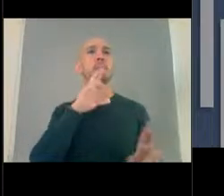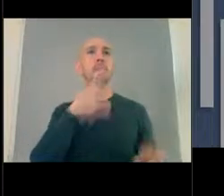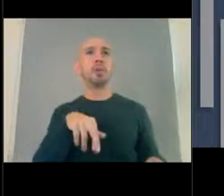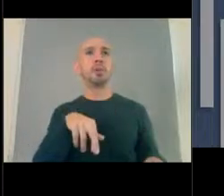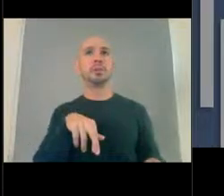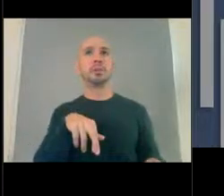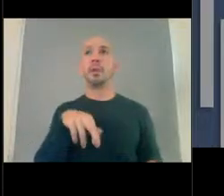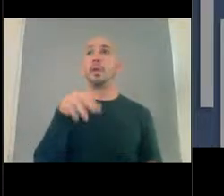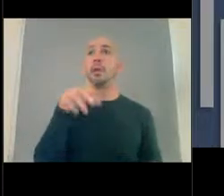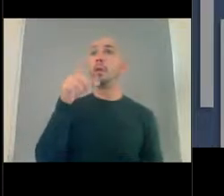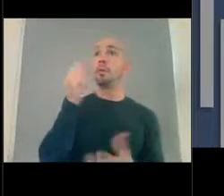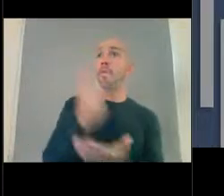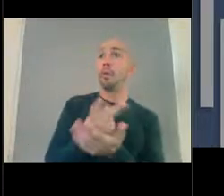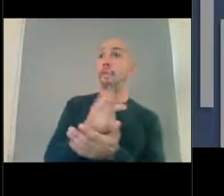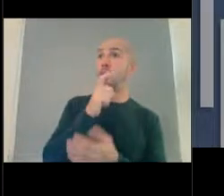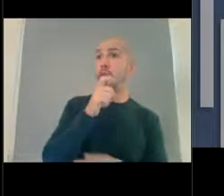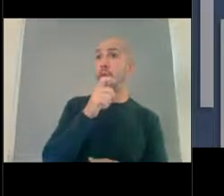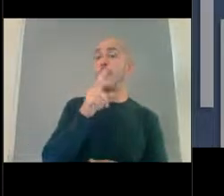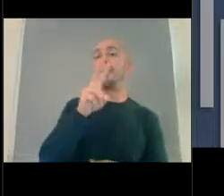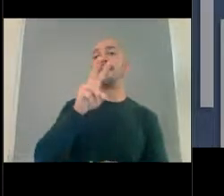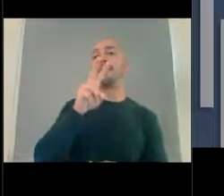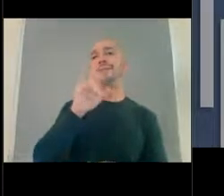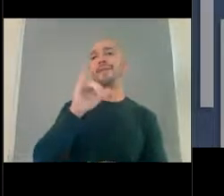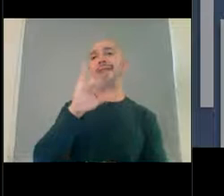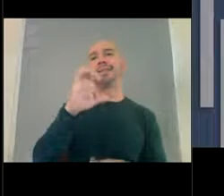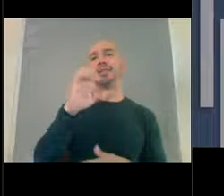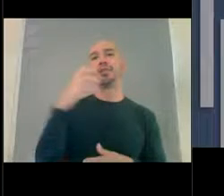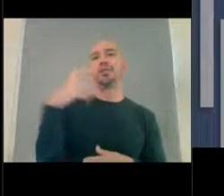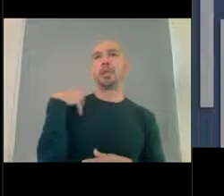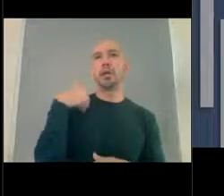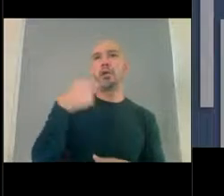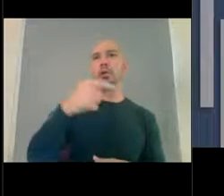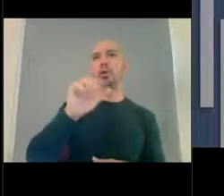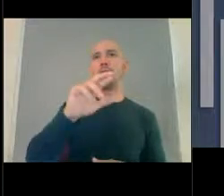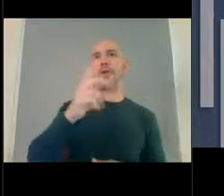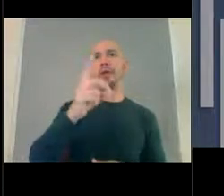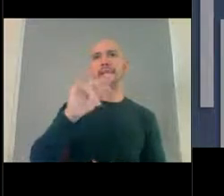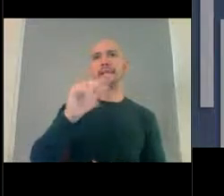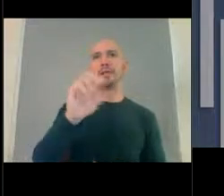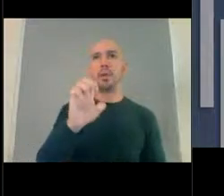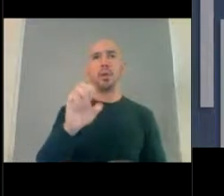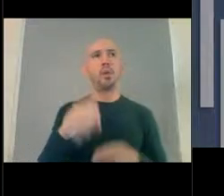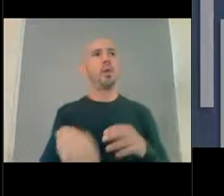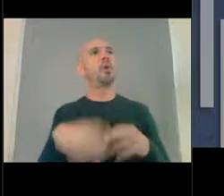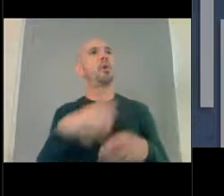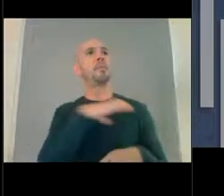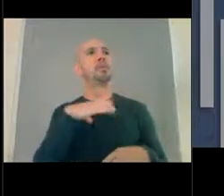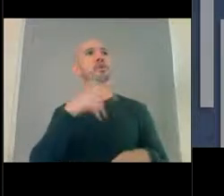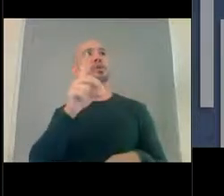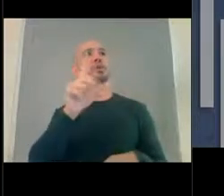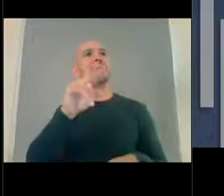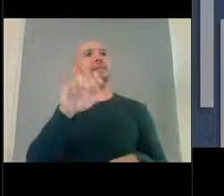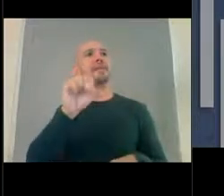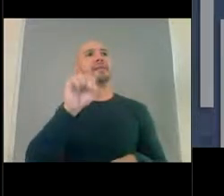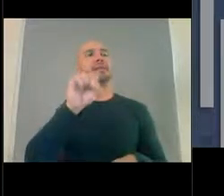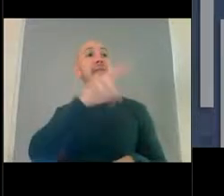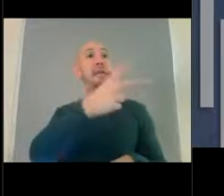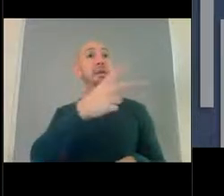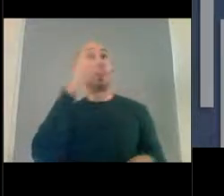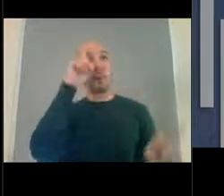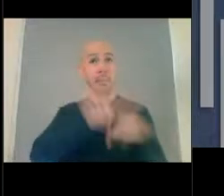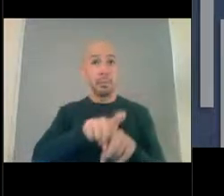that was vice chair gardeno with okay commissioner davis seconding all those in favor aye